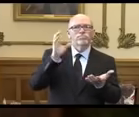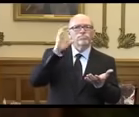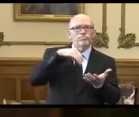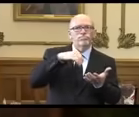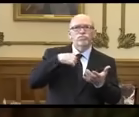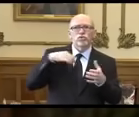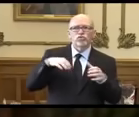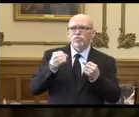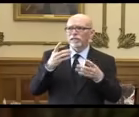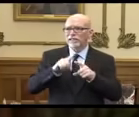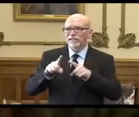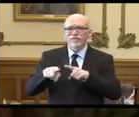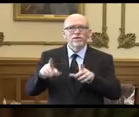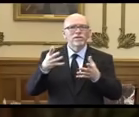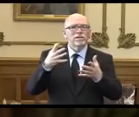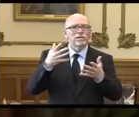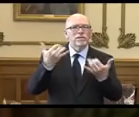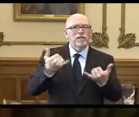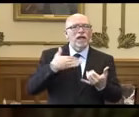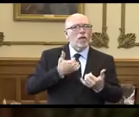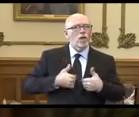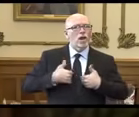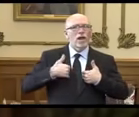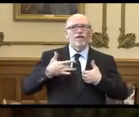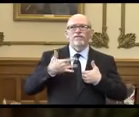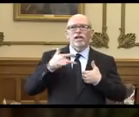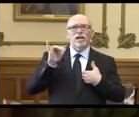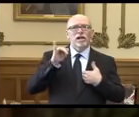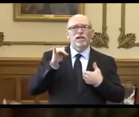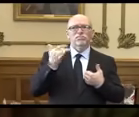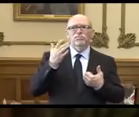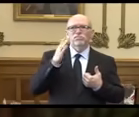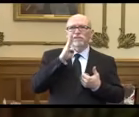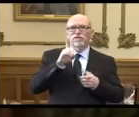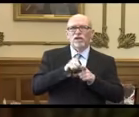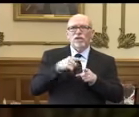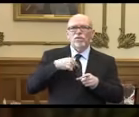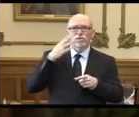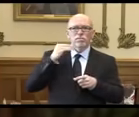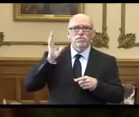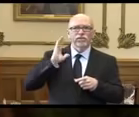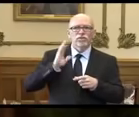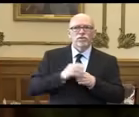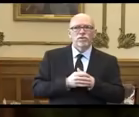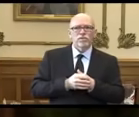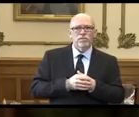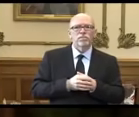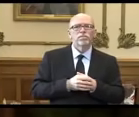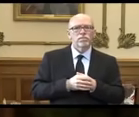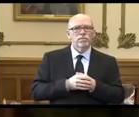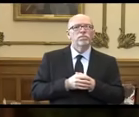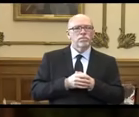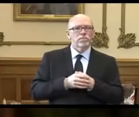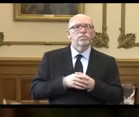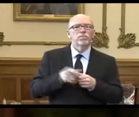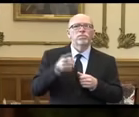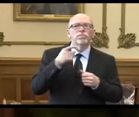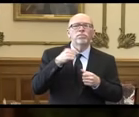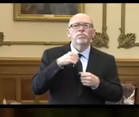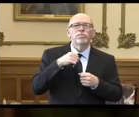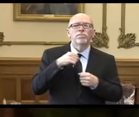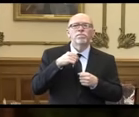drastic steps. And why this period of our lives feels like nothing most of us has ever experienced. If you are still scared, let me offer